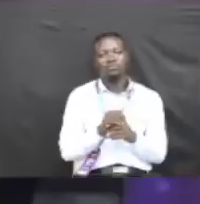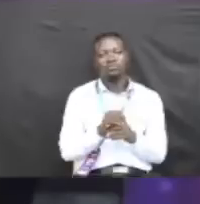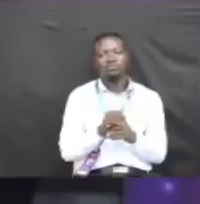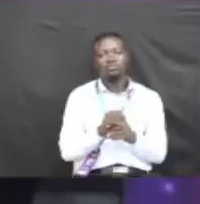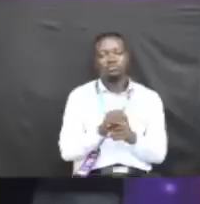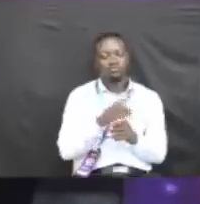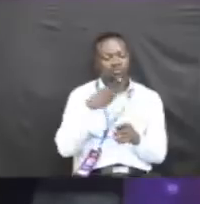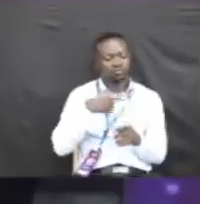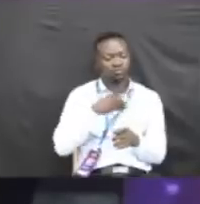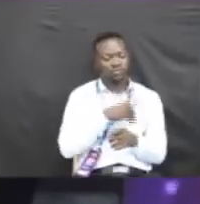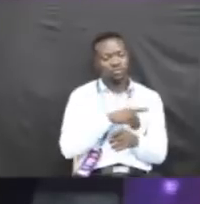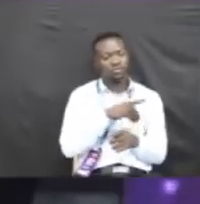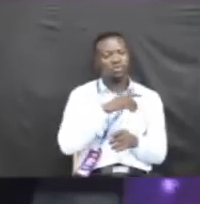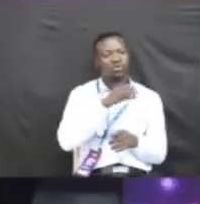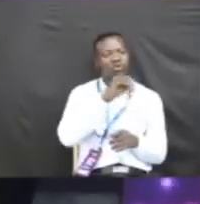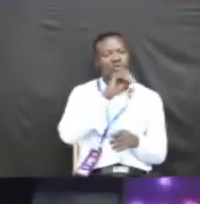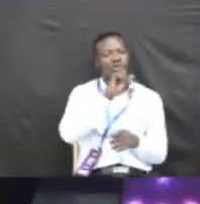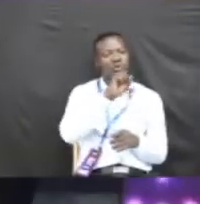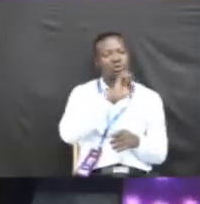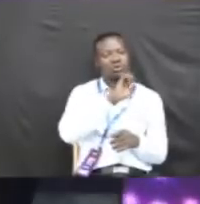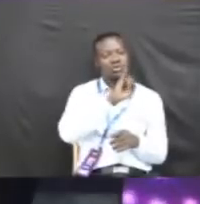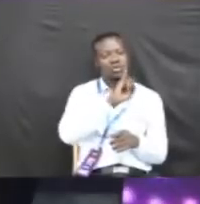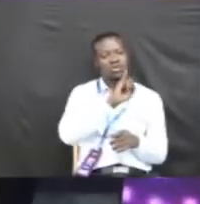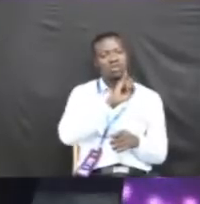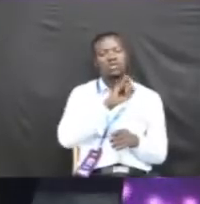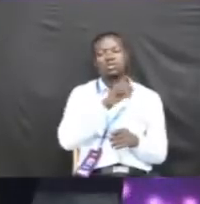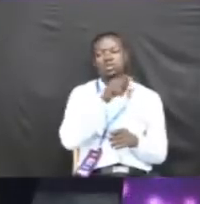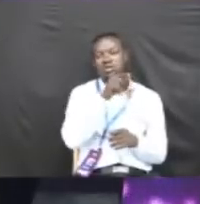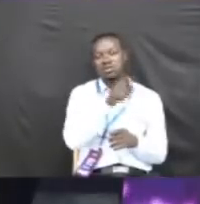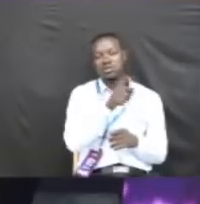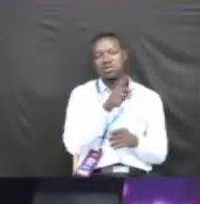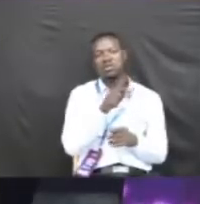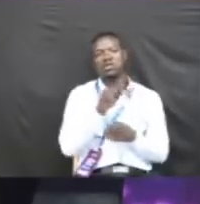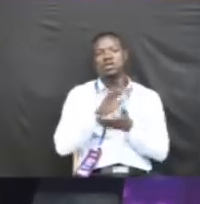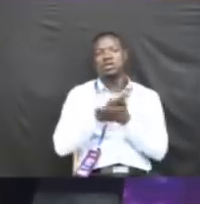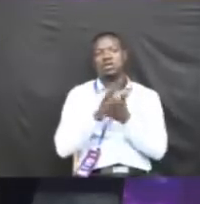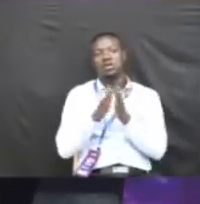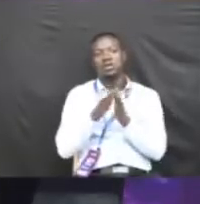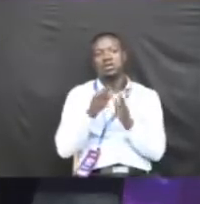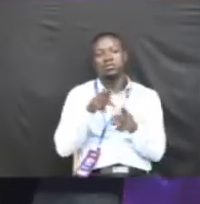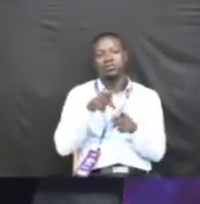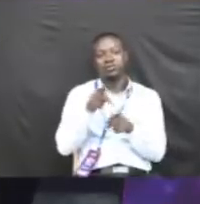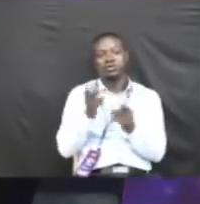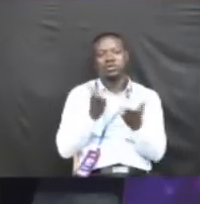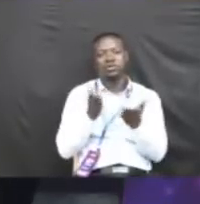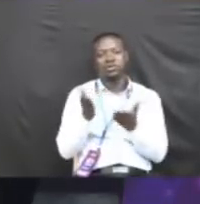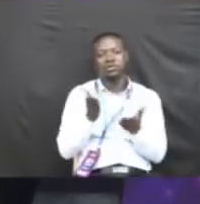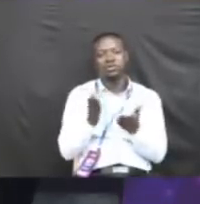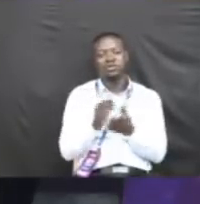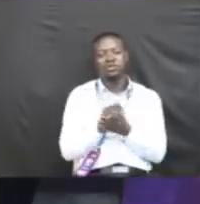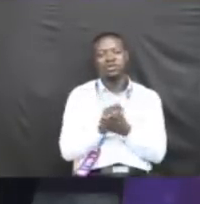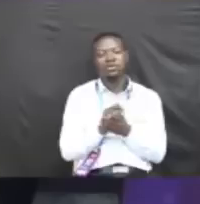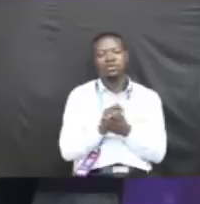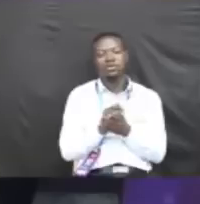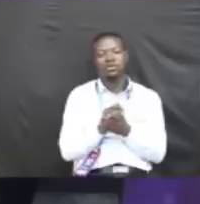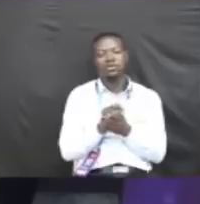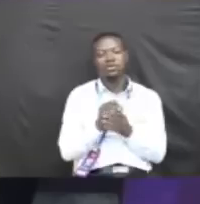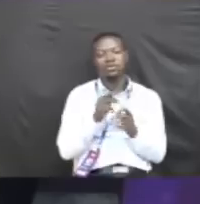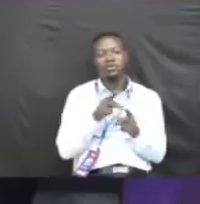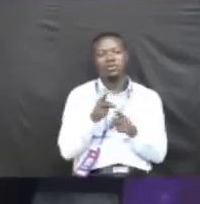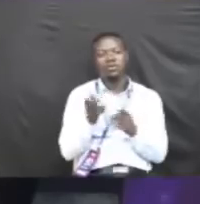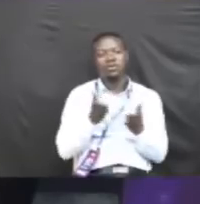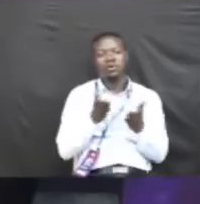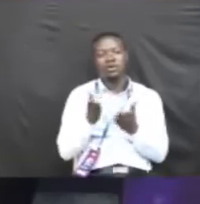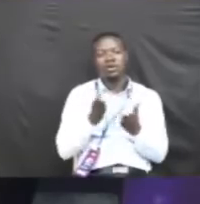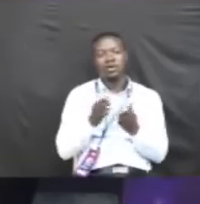deckas Obufa of district was a professional service professional service